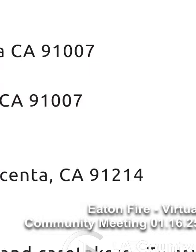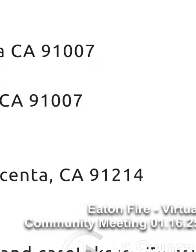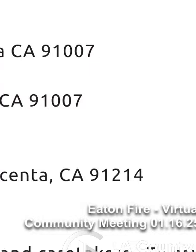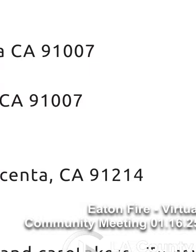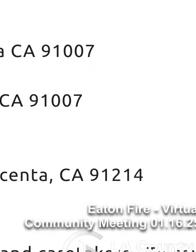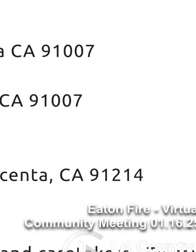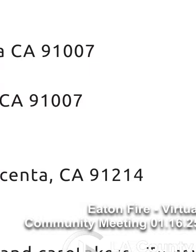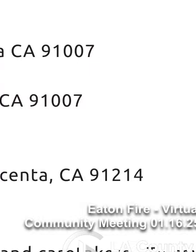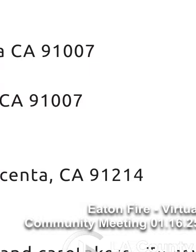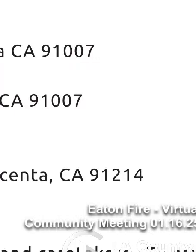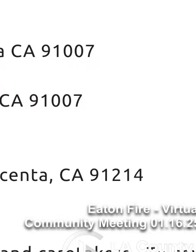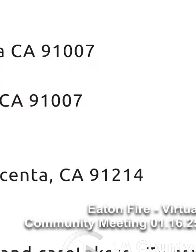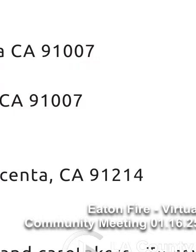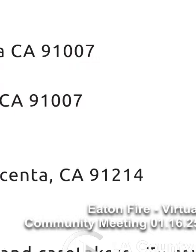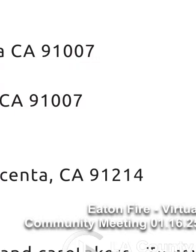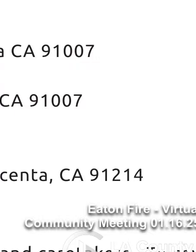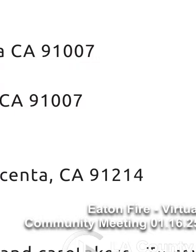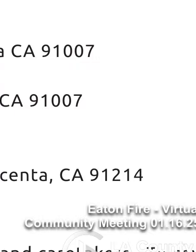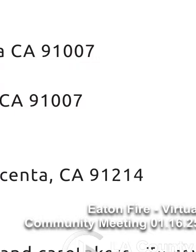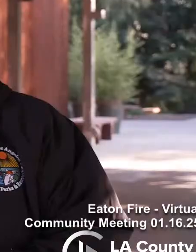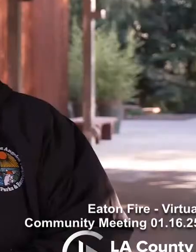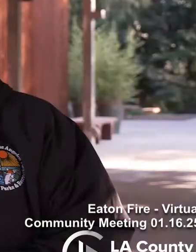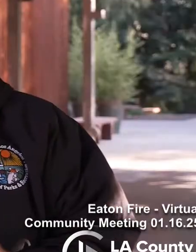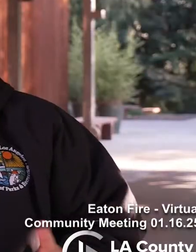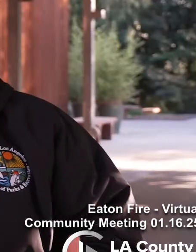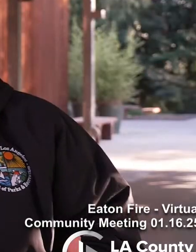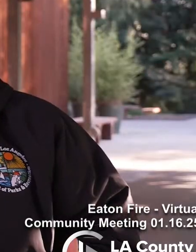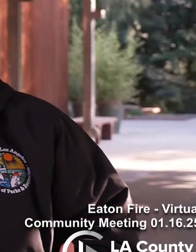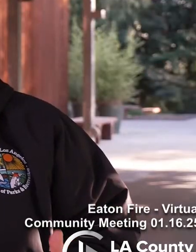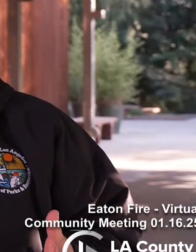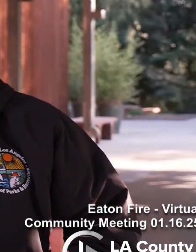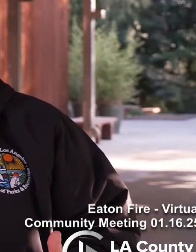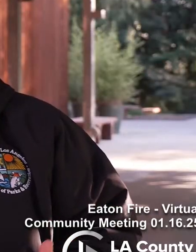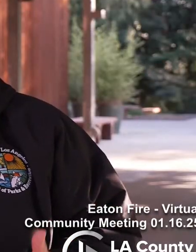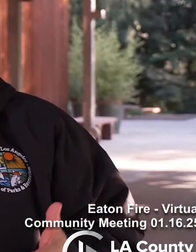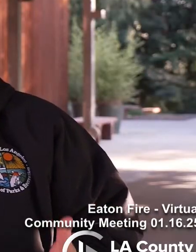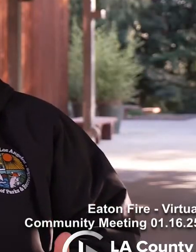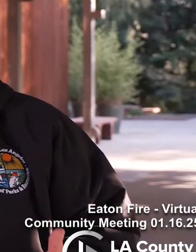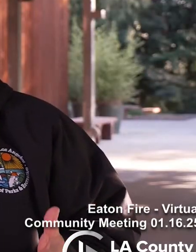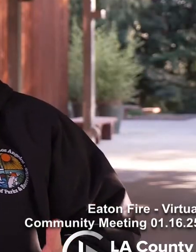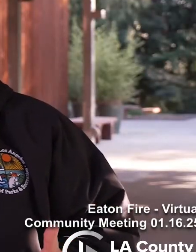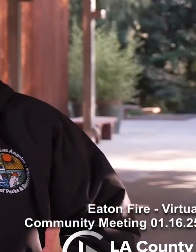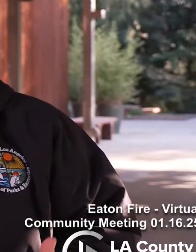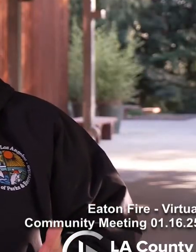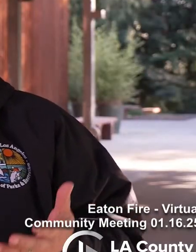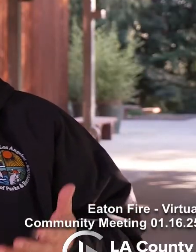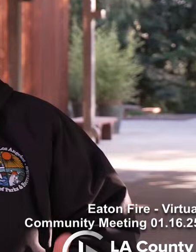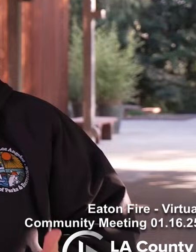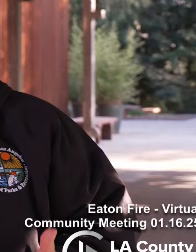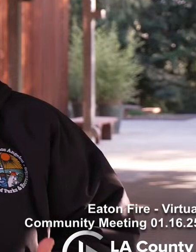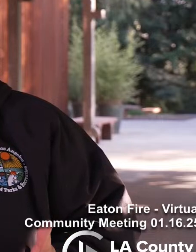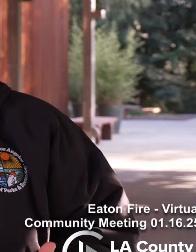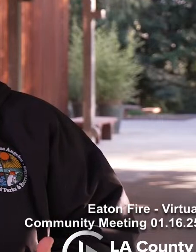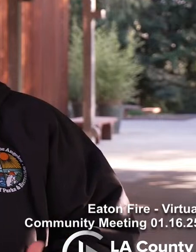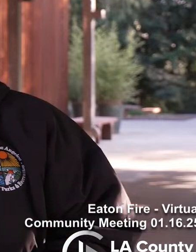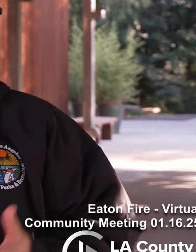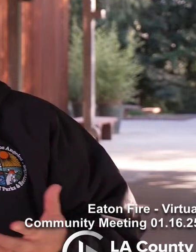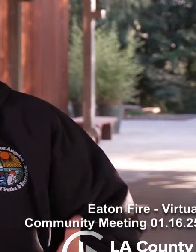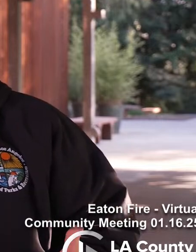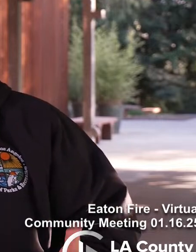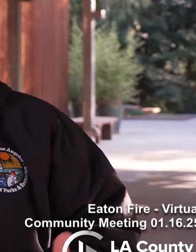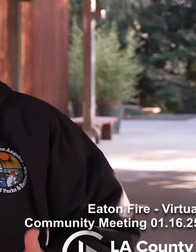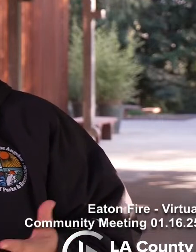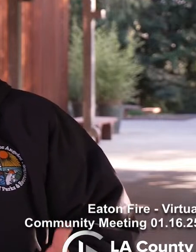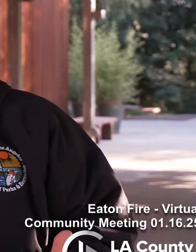and here at the beautiful LA County Arboretum. LA County Parks is ready to serve 500 youth